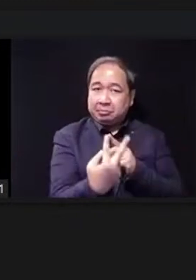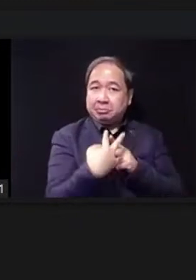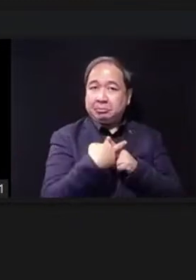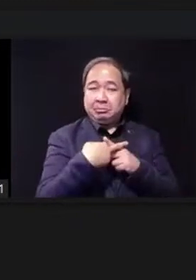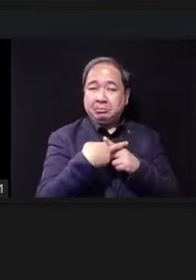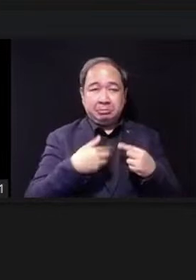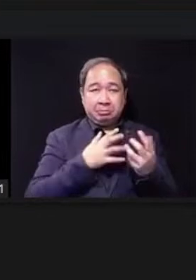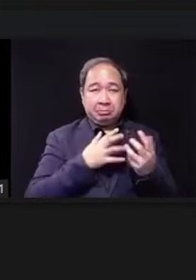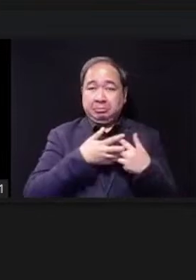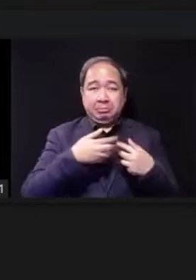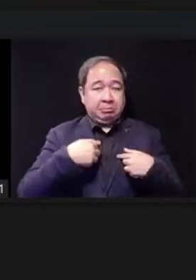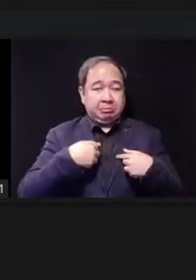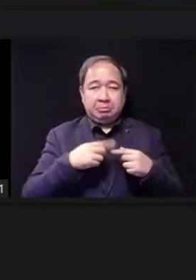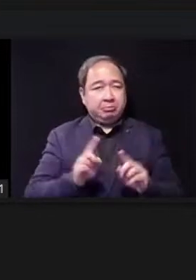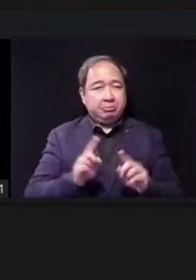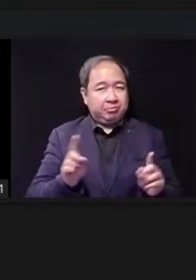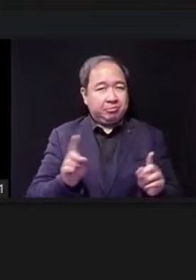applicable.